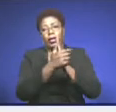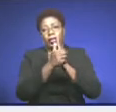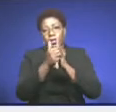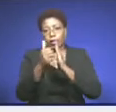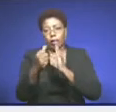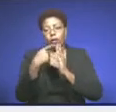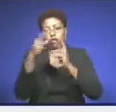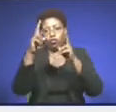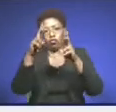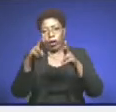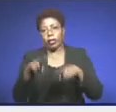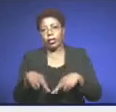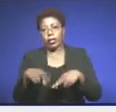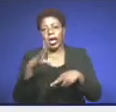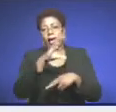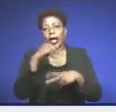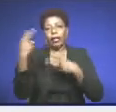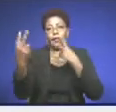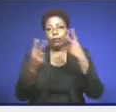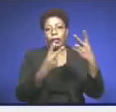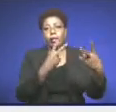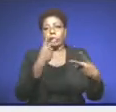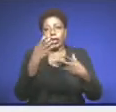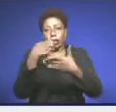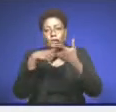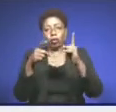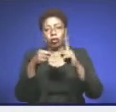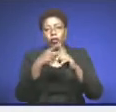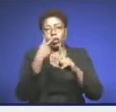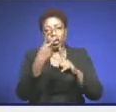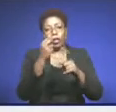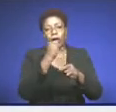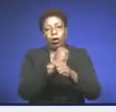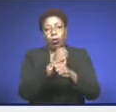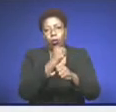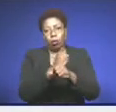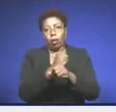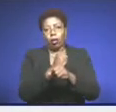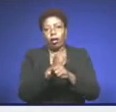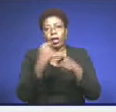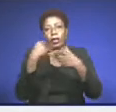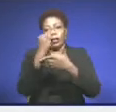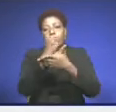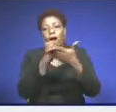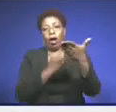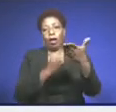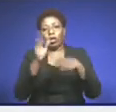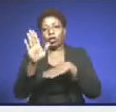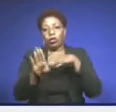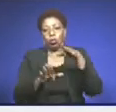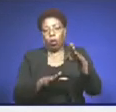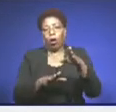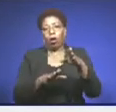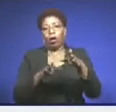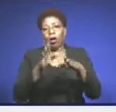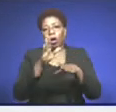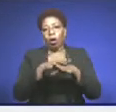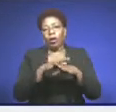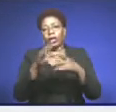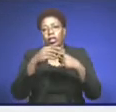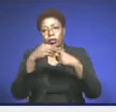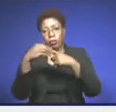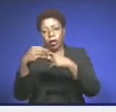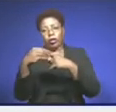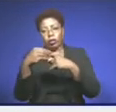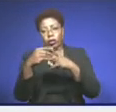afforded residents and visitors access to their work. Jiminy DeSwain has the Artist Walk as a feature in this week's Catch